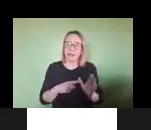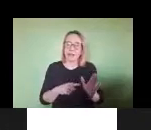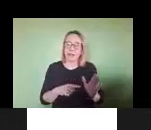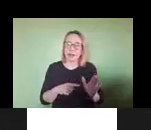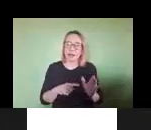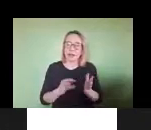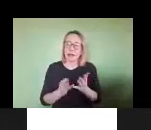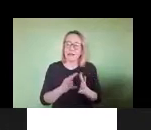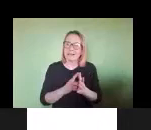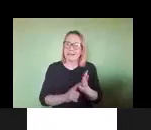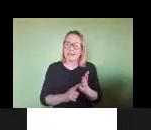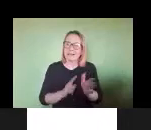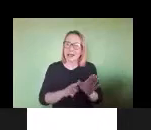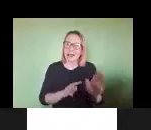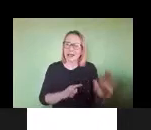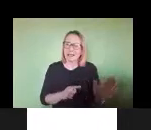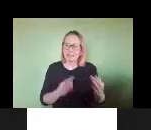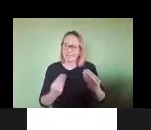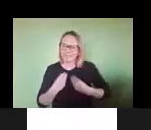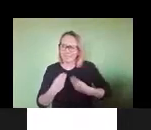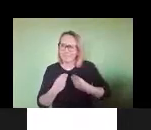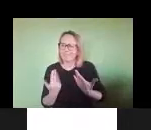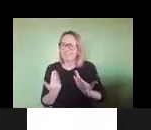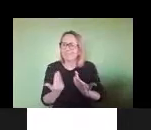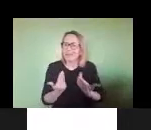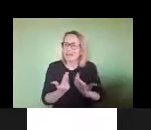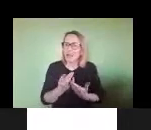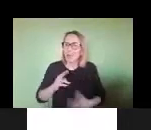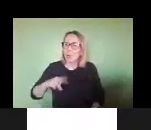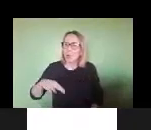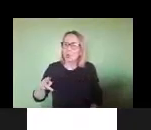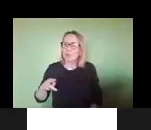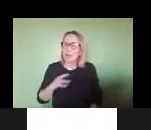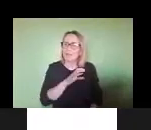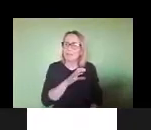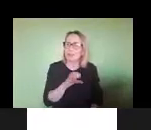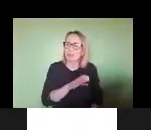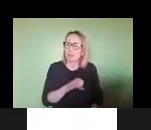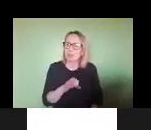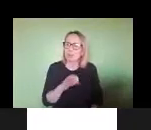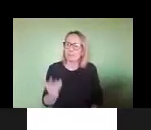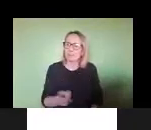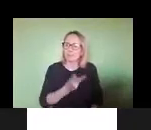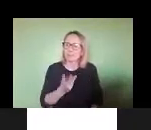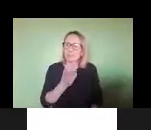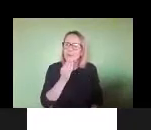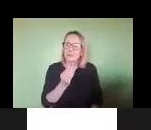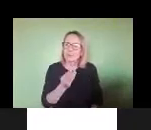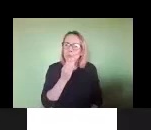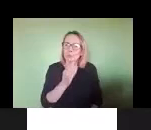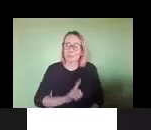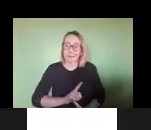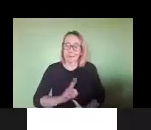and Sally showed us how to use WhatsApp and Zoom. Then later,